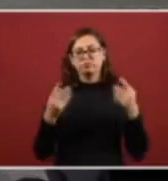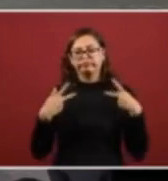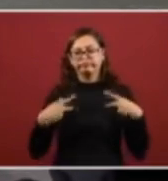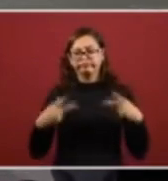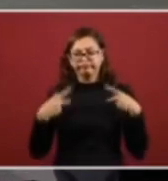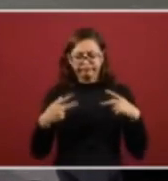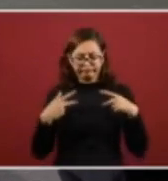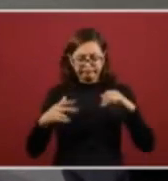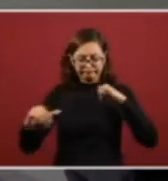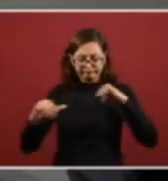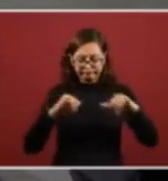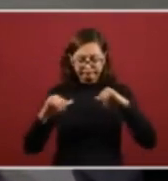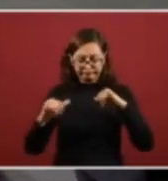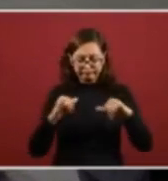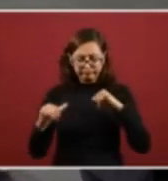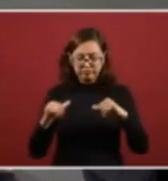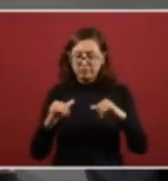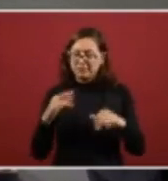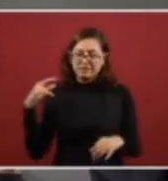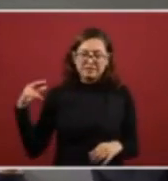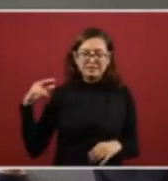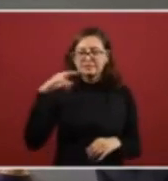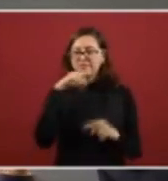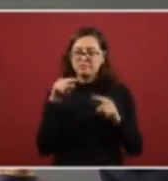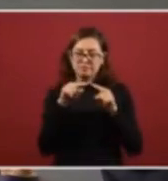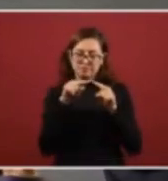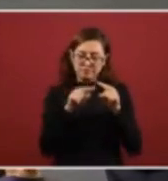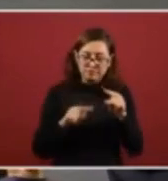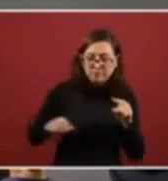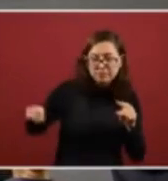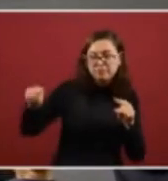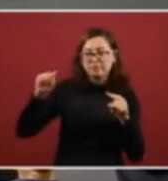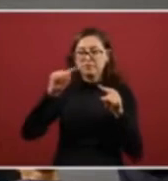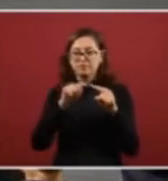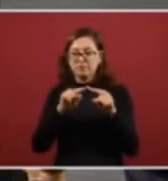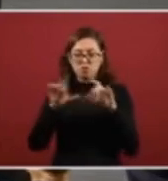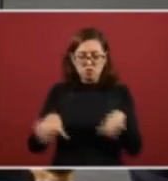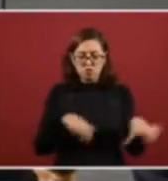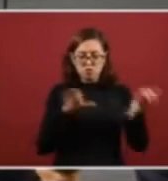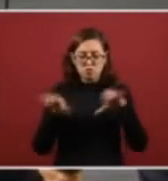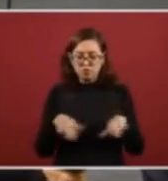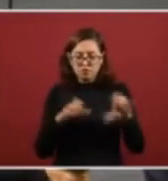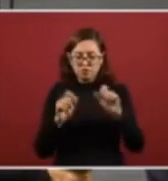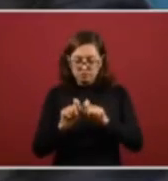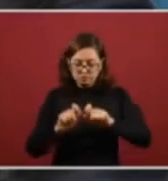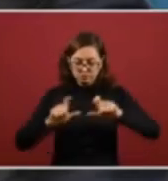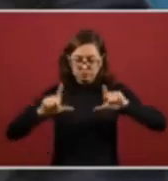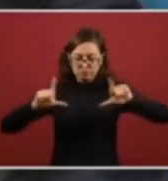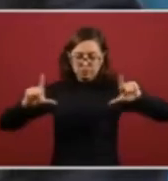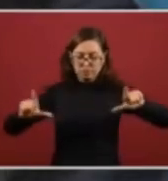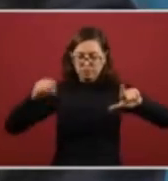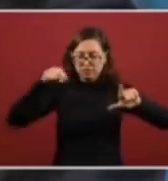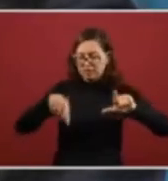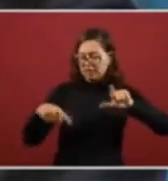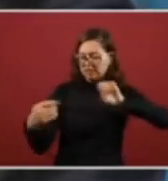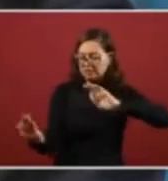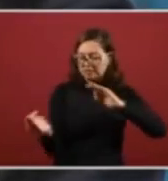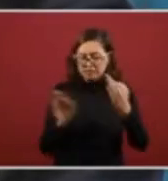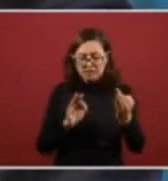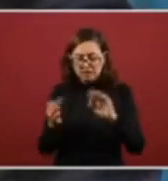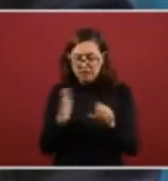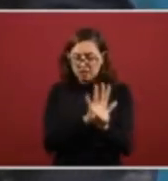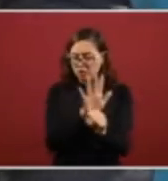This permits us to find a map from any computer and find